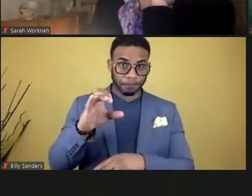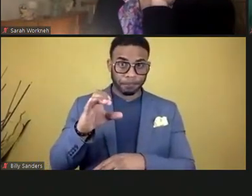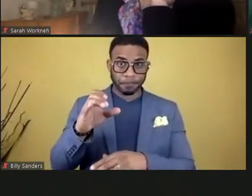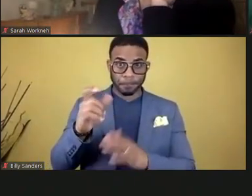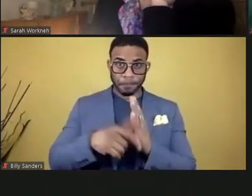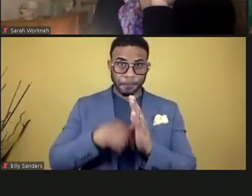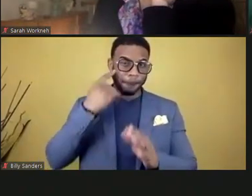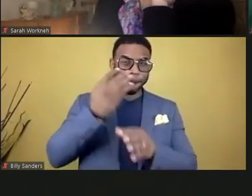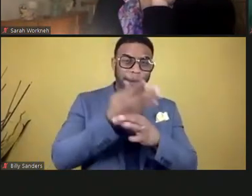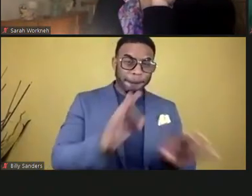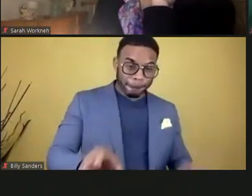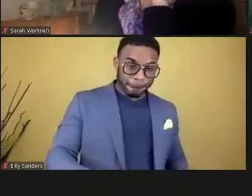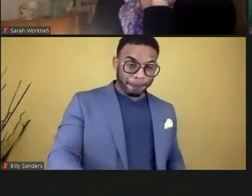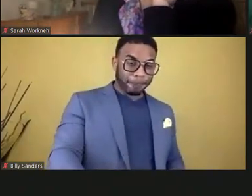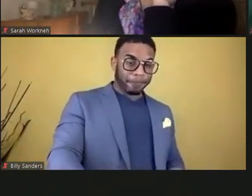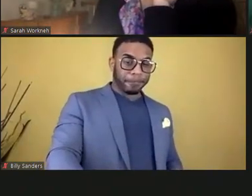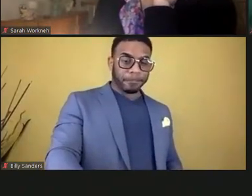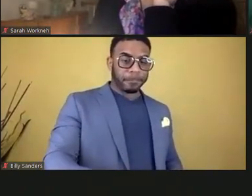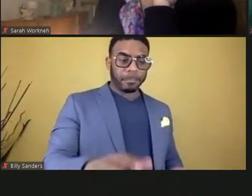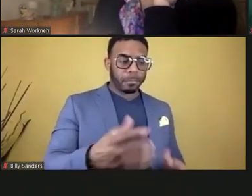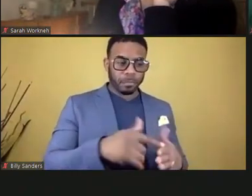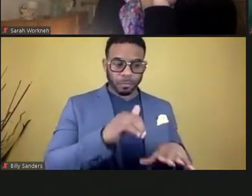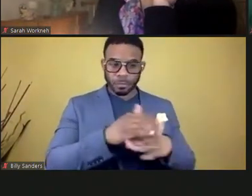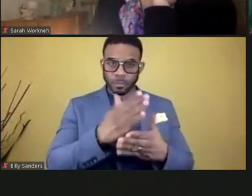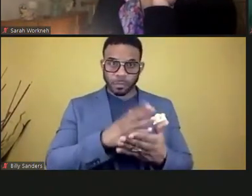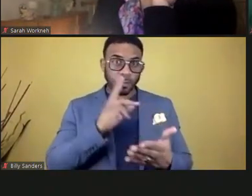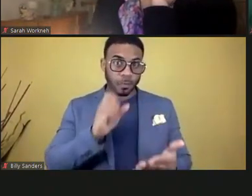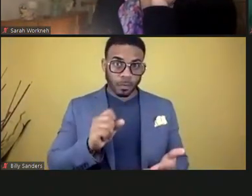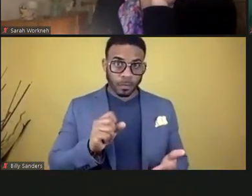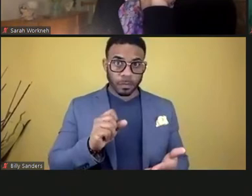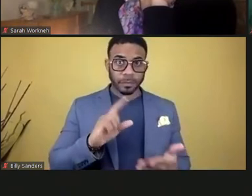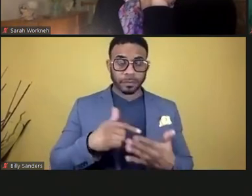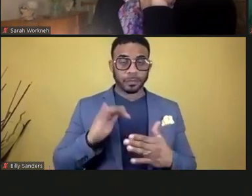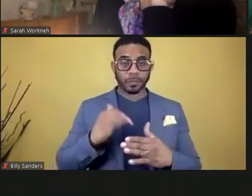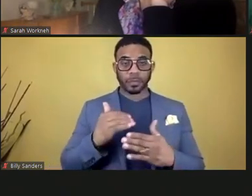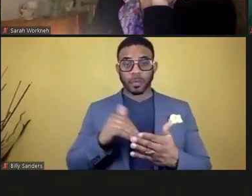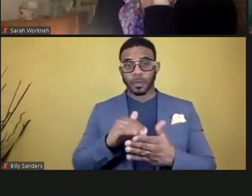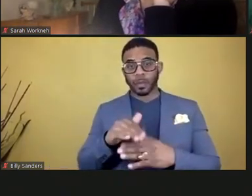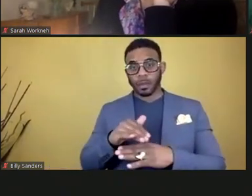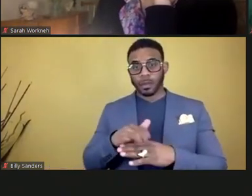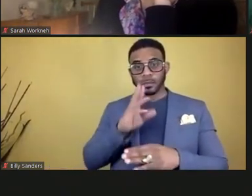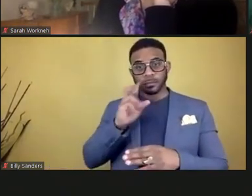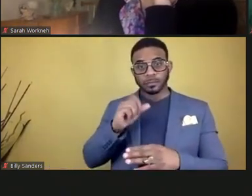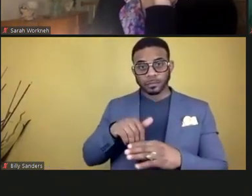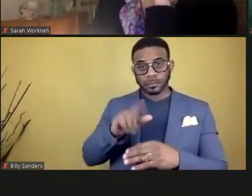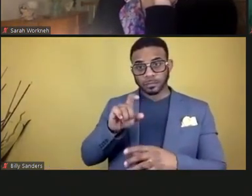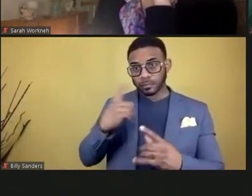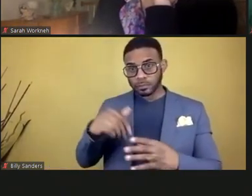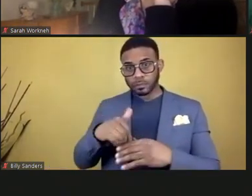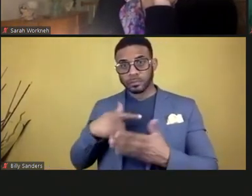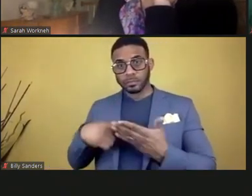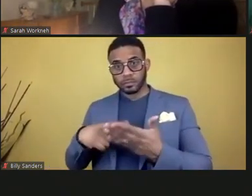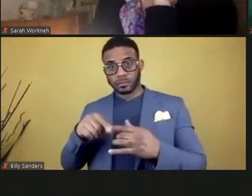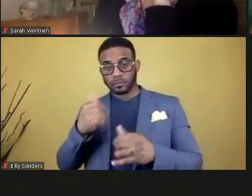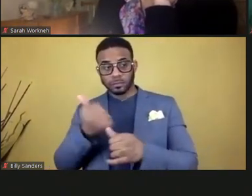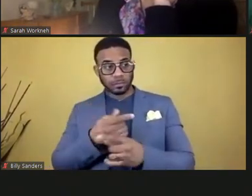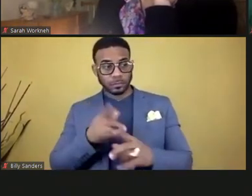free. What their mailing list was, what our mailing list was, where it needed to go, and having conversations about